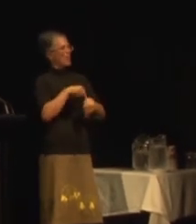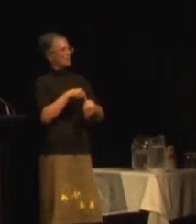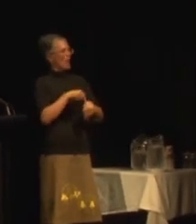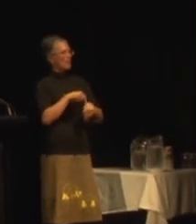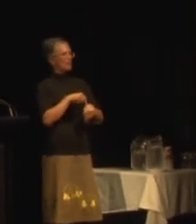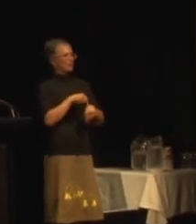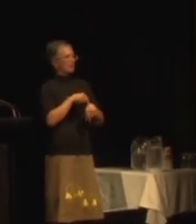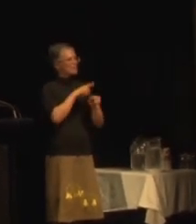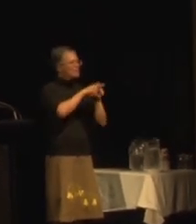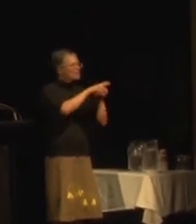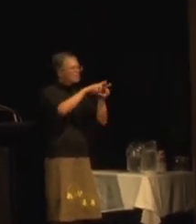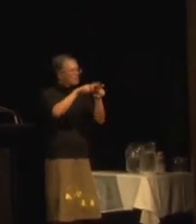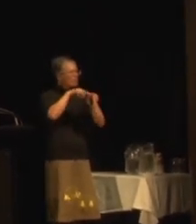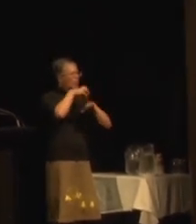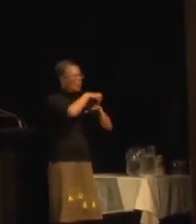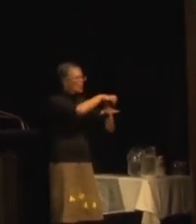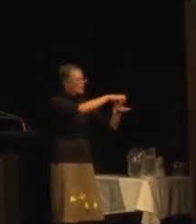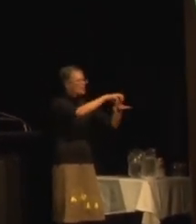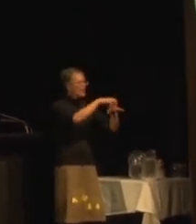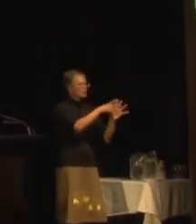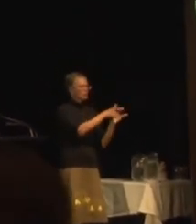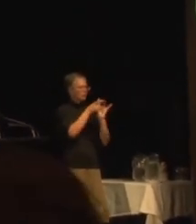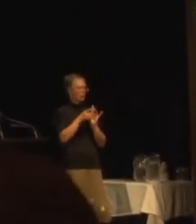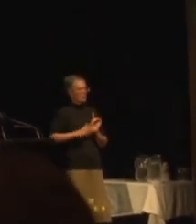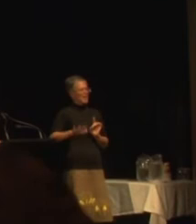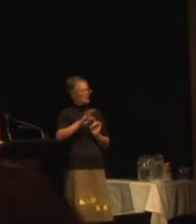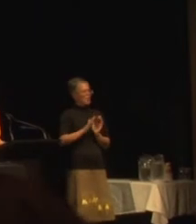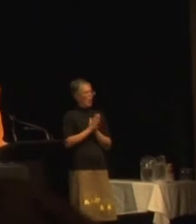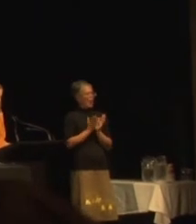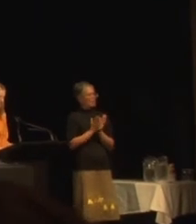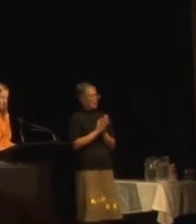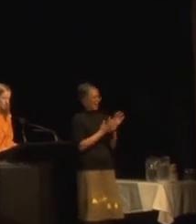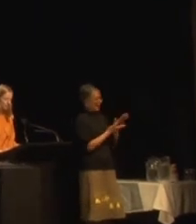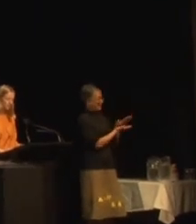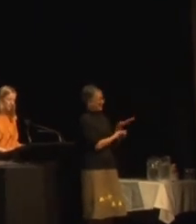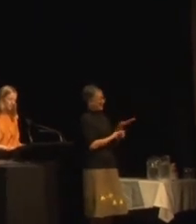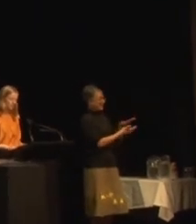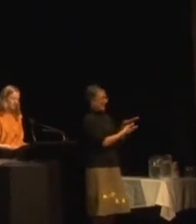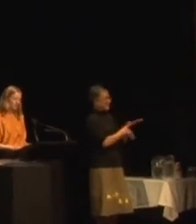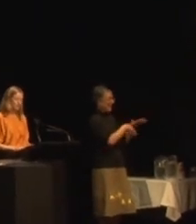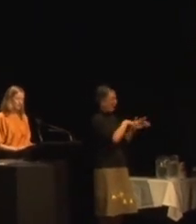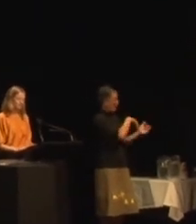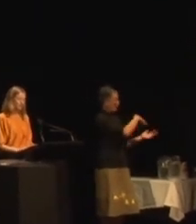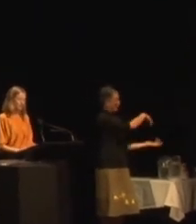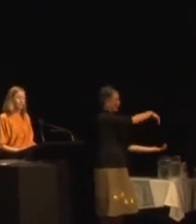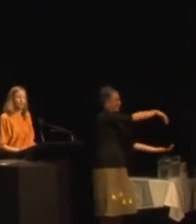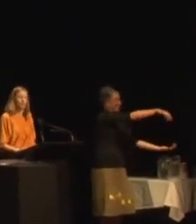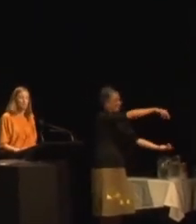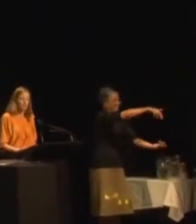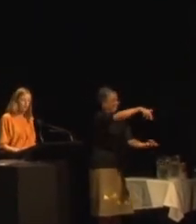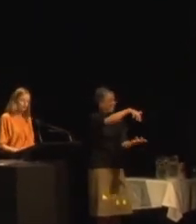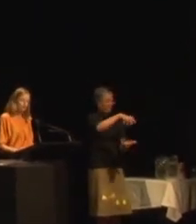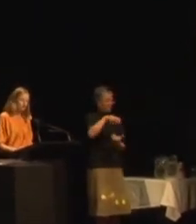Aotearoa worked with the National Library on this project and contributed their metadata so that people could search across many collections via this